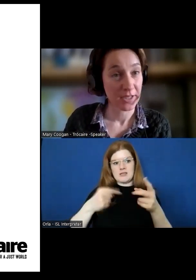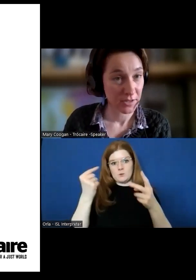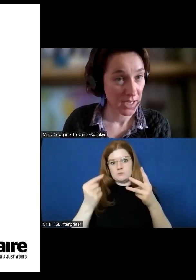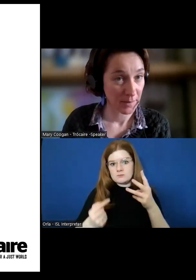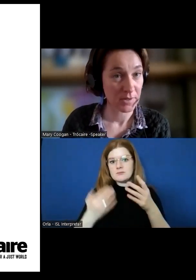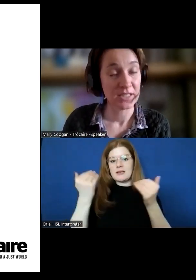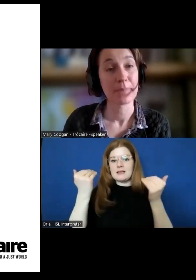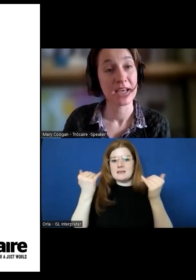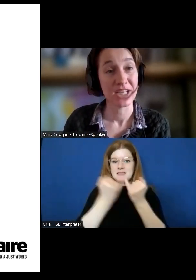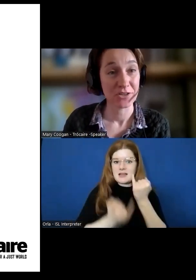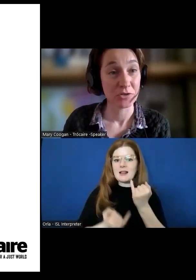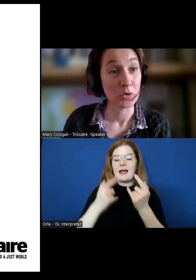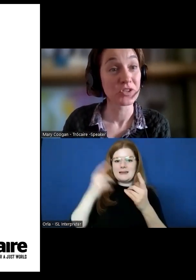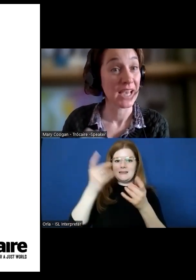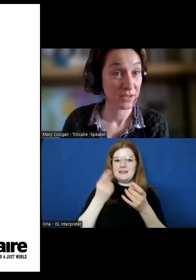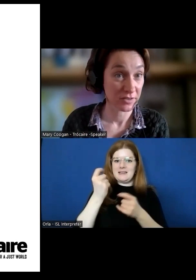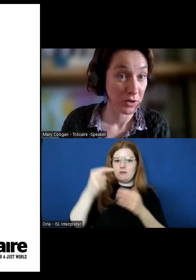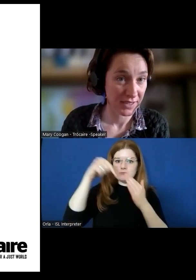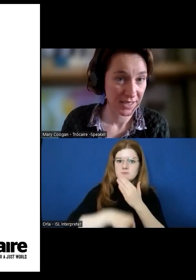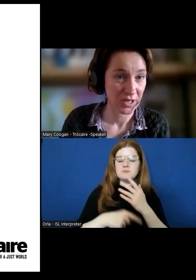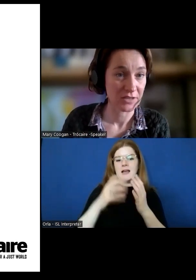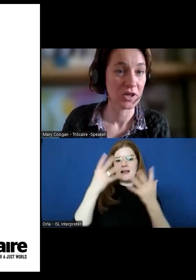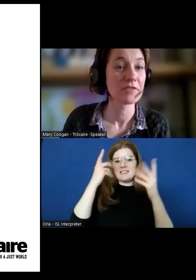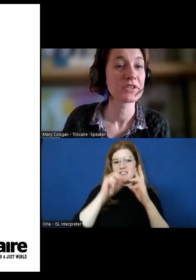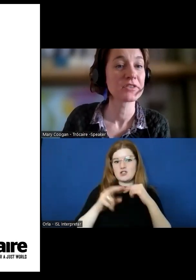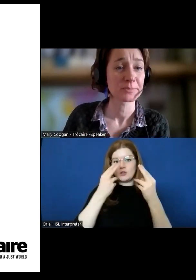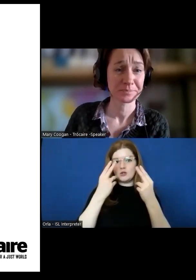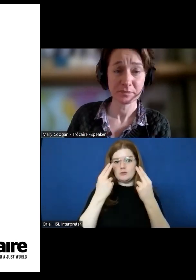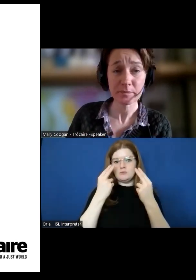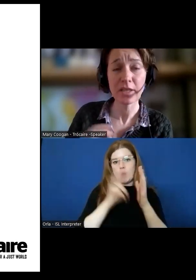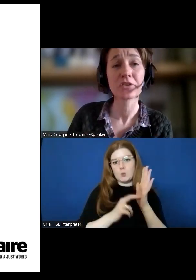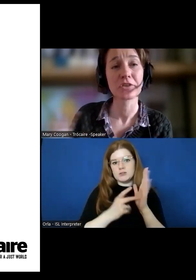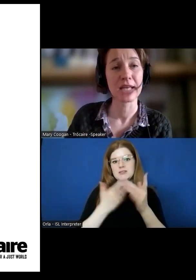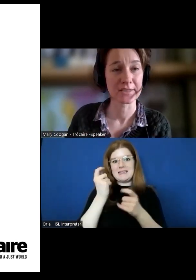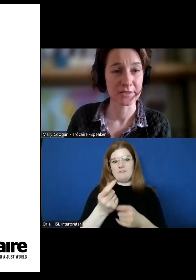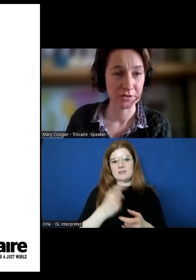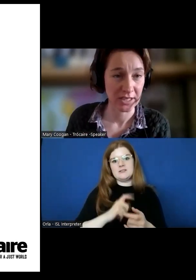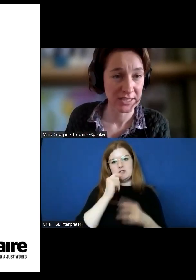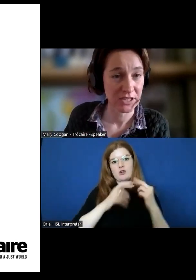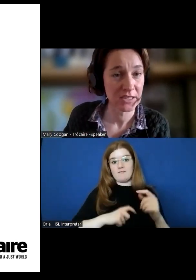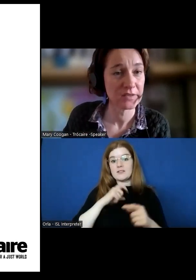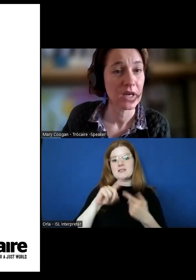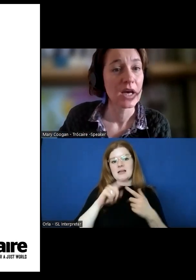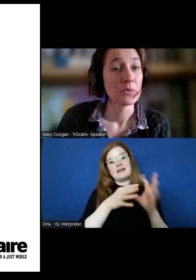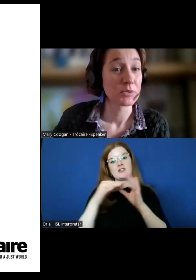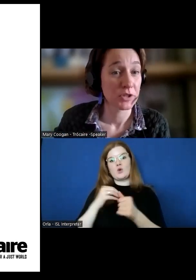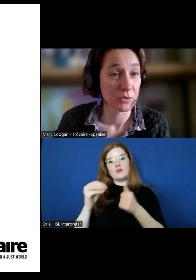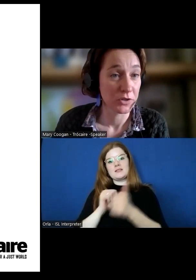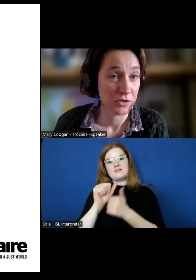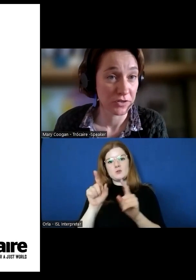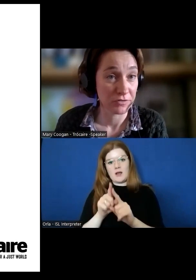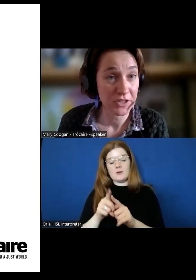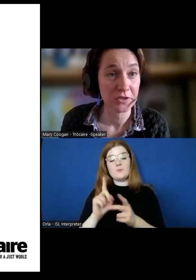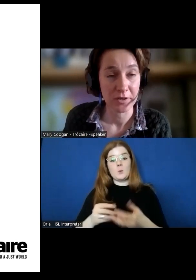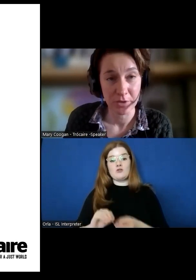and provide in-depth educator notes, again, to support that educator confidence, and also link it to the other activities. We produced a